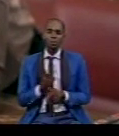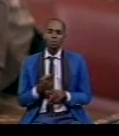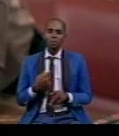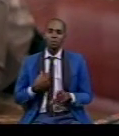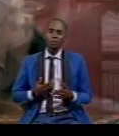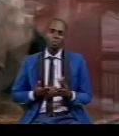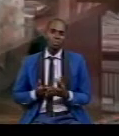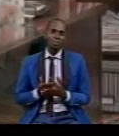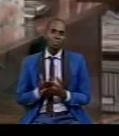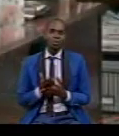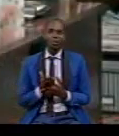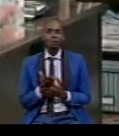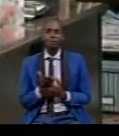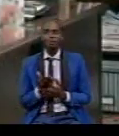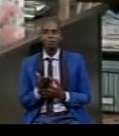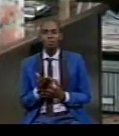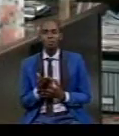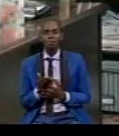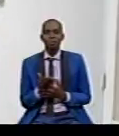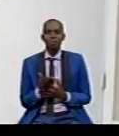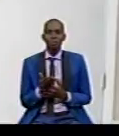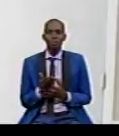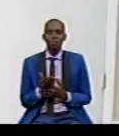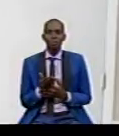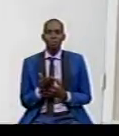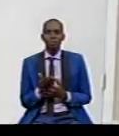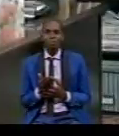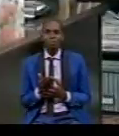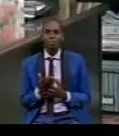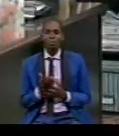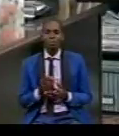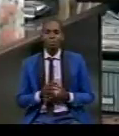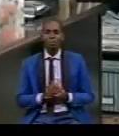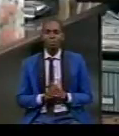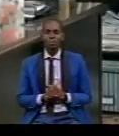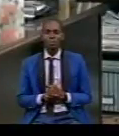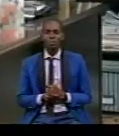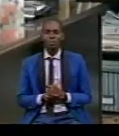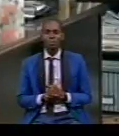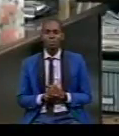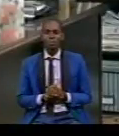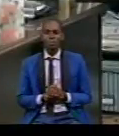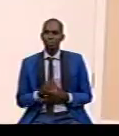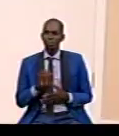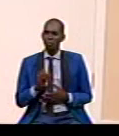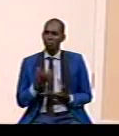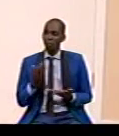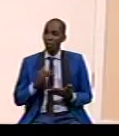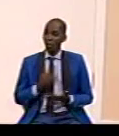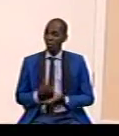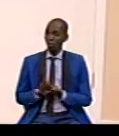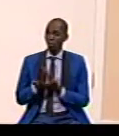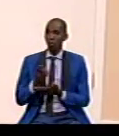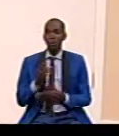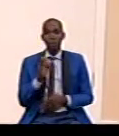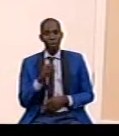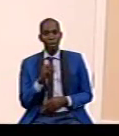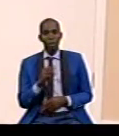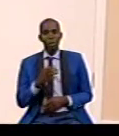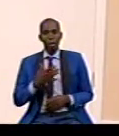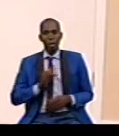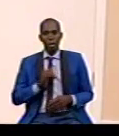I will not take my sickness home today. It will have compassion on me. It'll have compassion on you. Say amen.